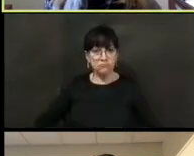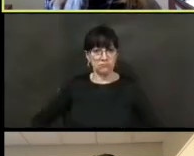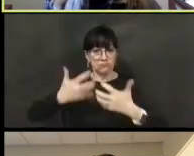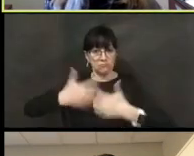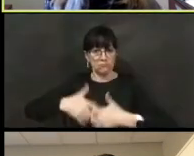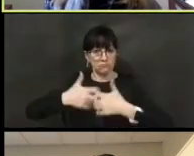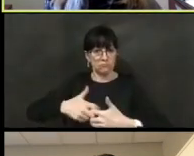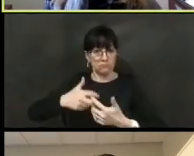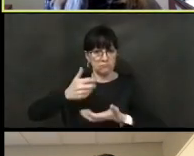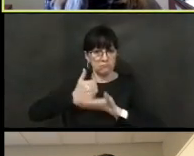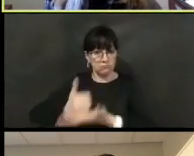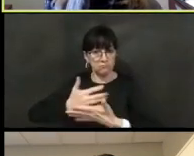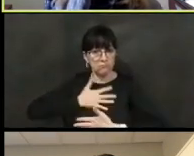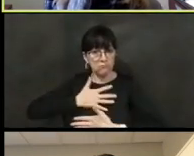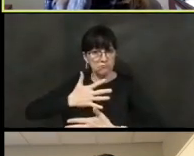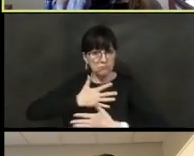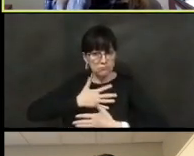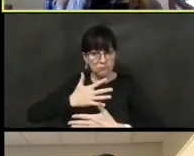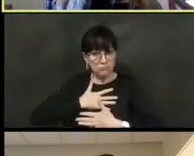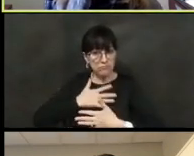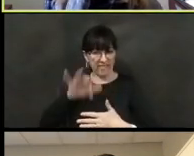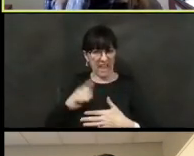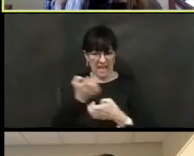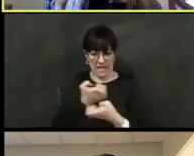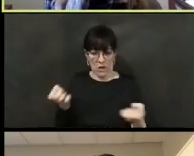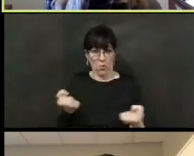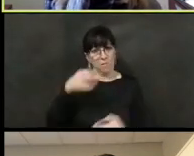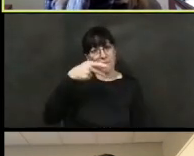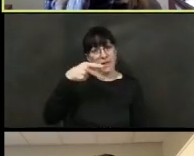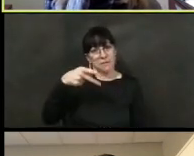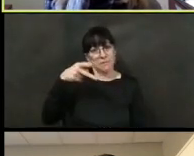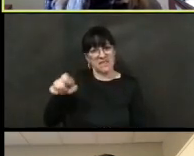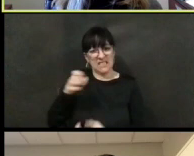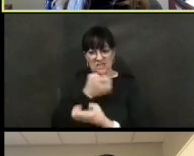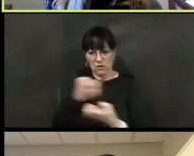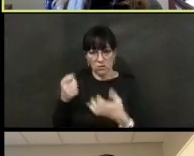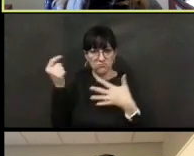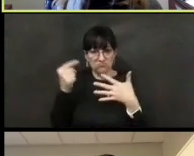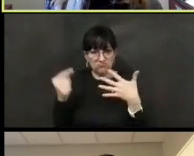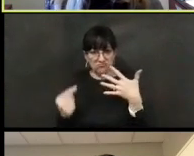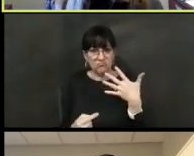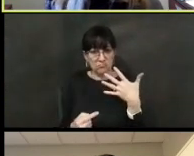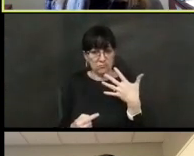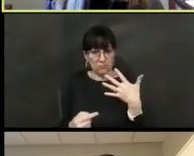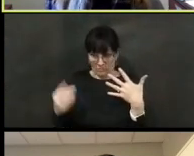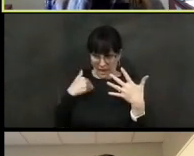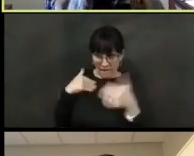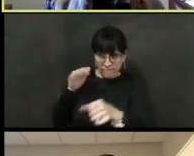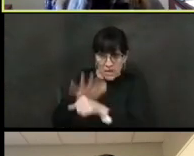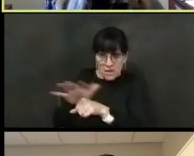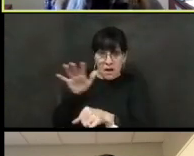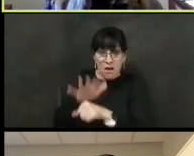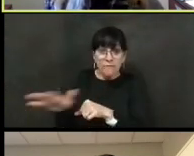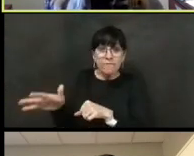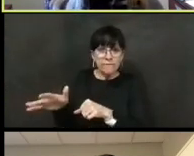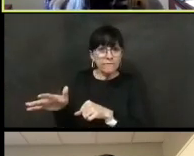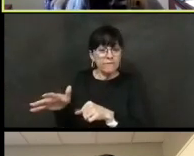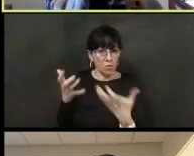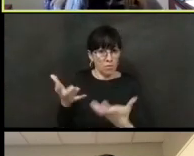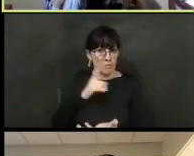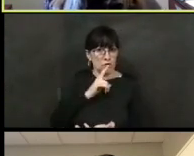many people are going to need those that PPE. Additionally, as we